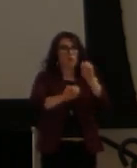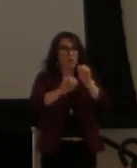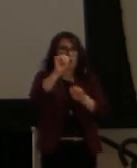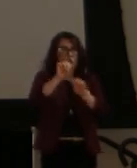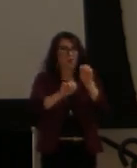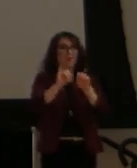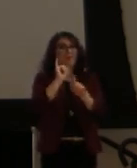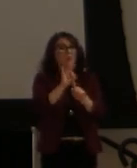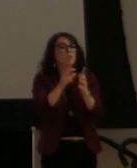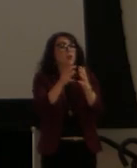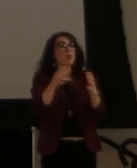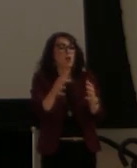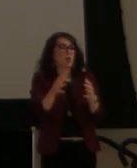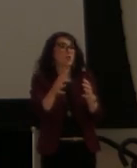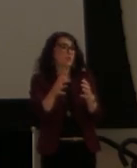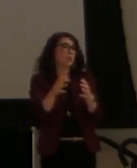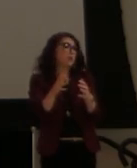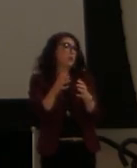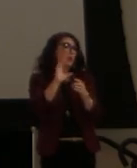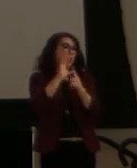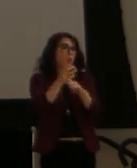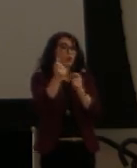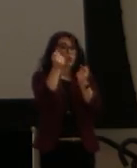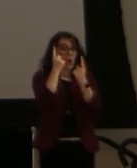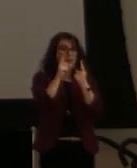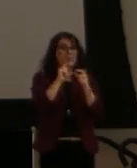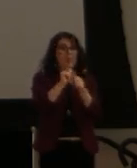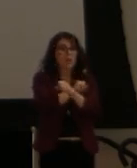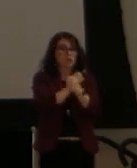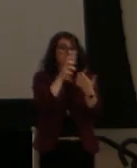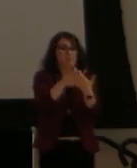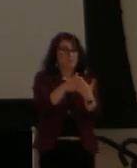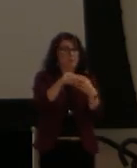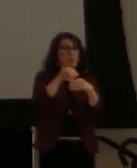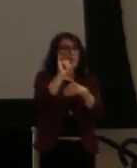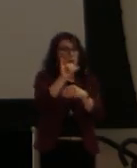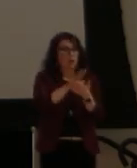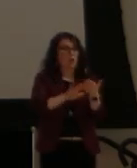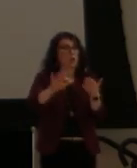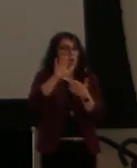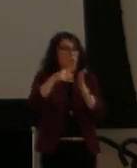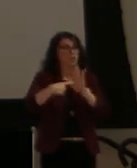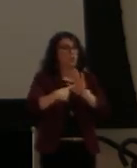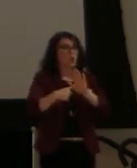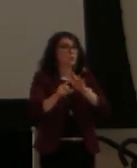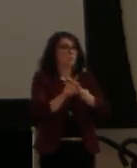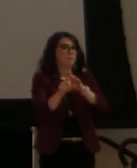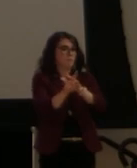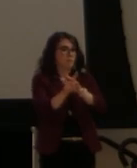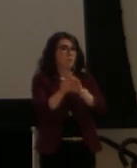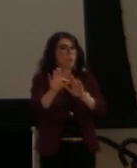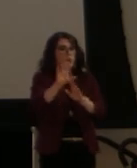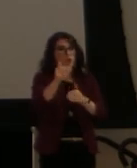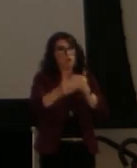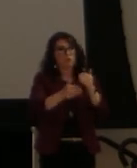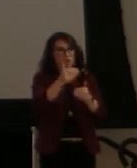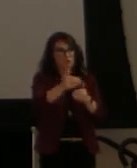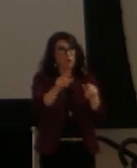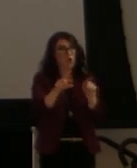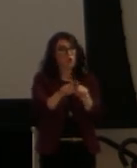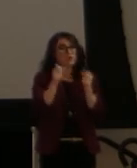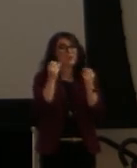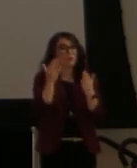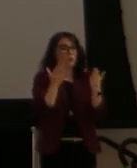cultural competency is embedded directly into the Academic Health Center colleges. We've also promoted many service learning